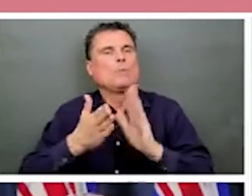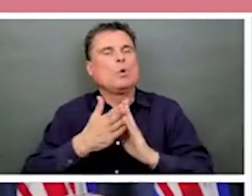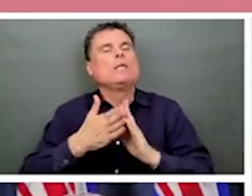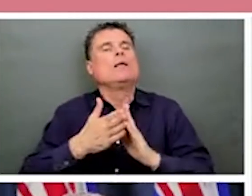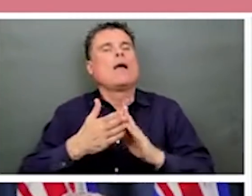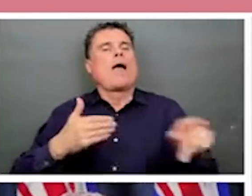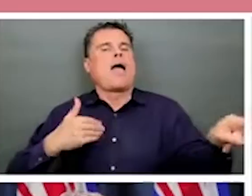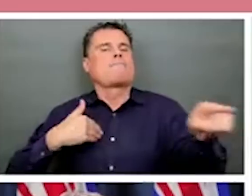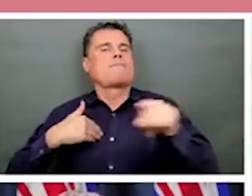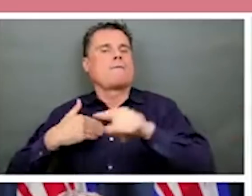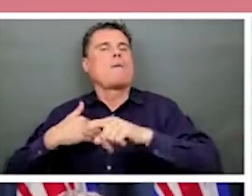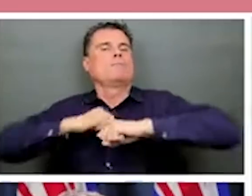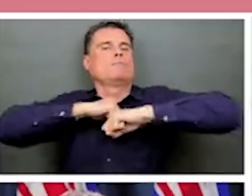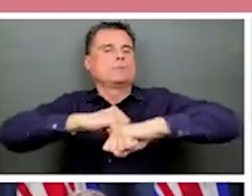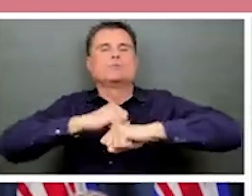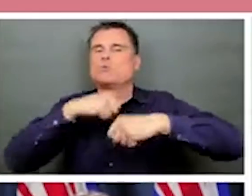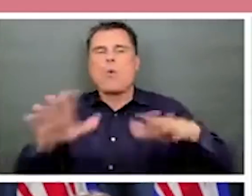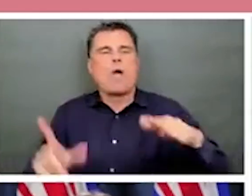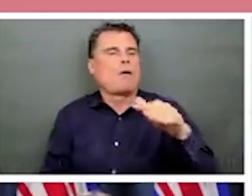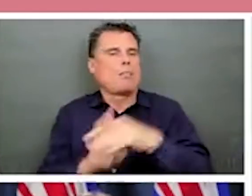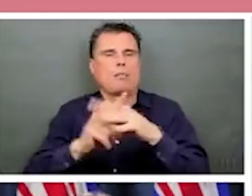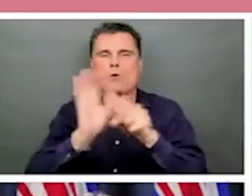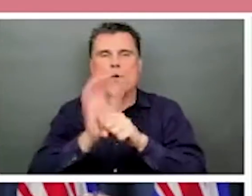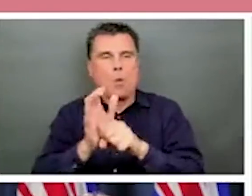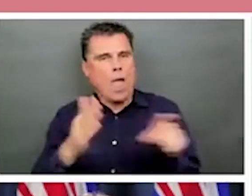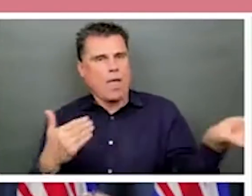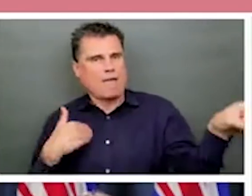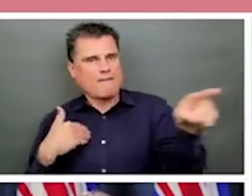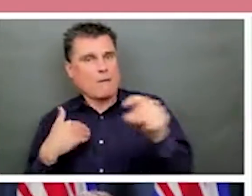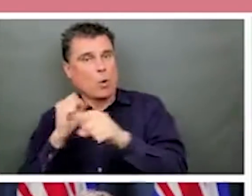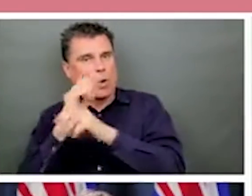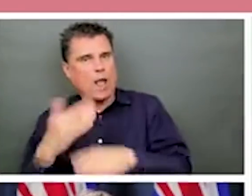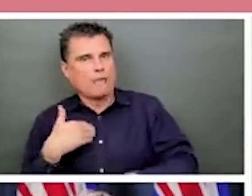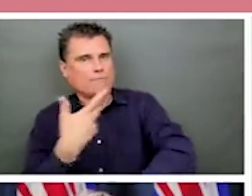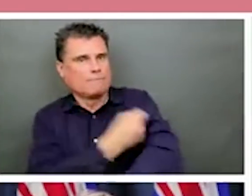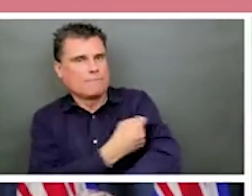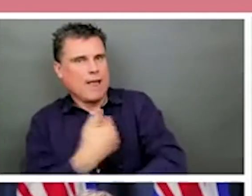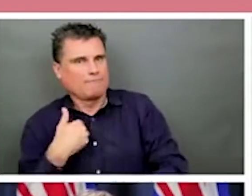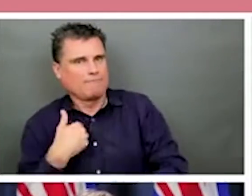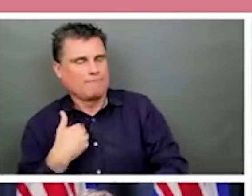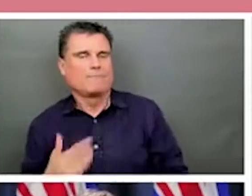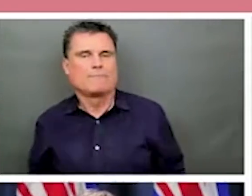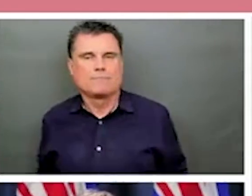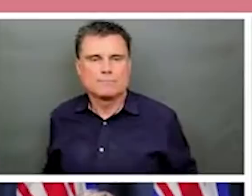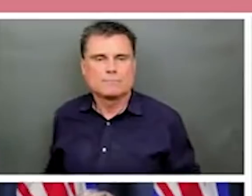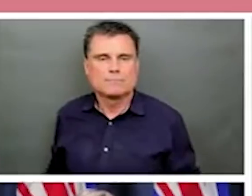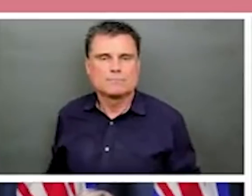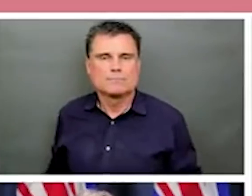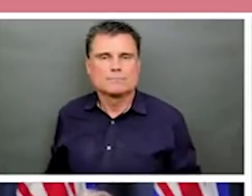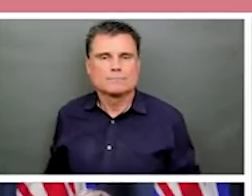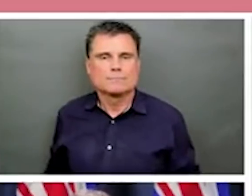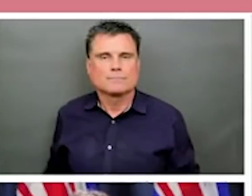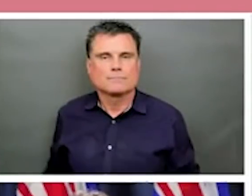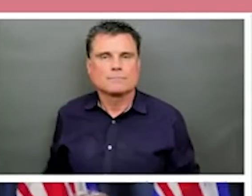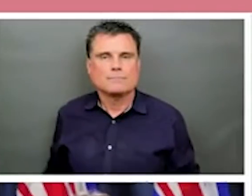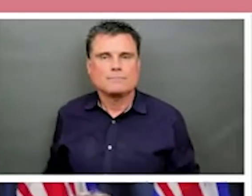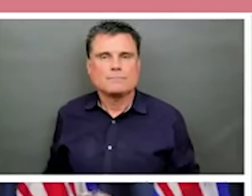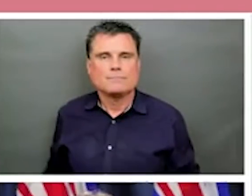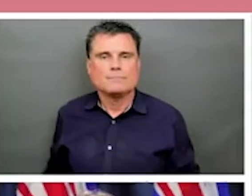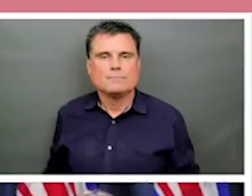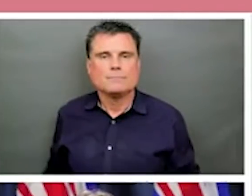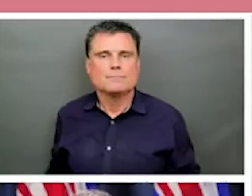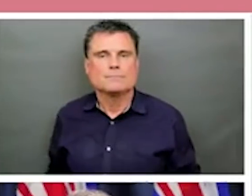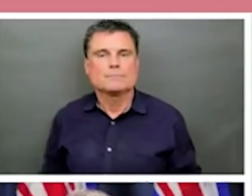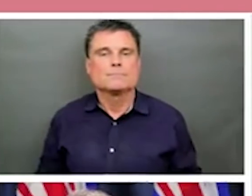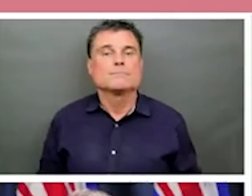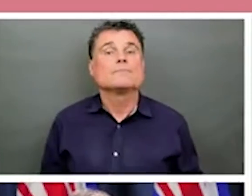population. So in summary, as of March 12th, we're looking at a bounty of